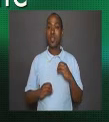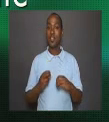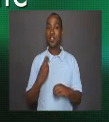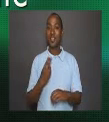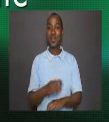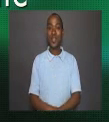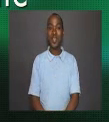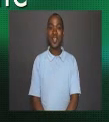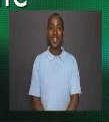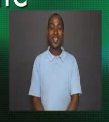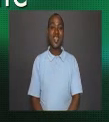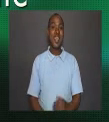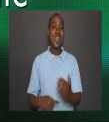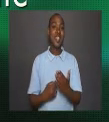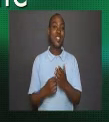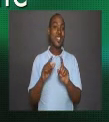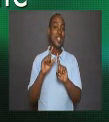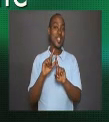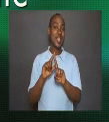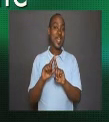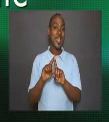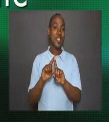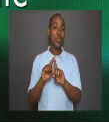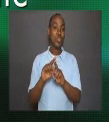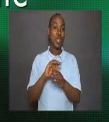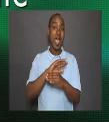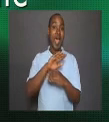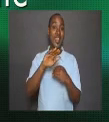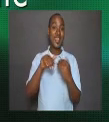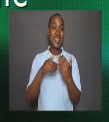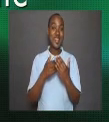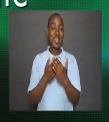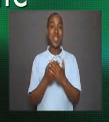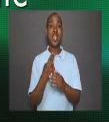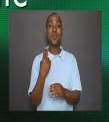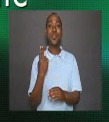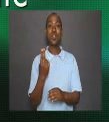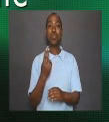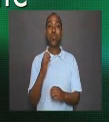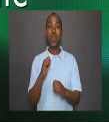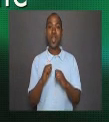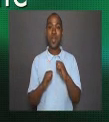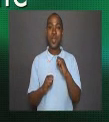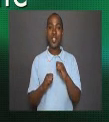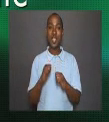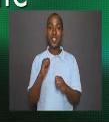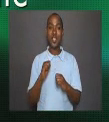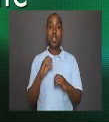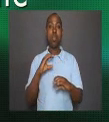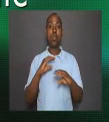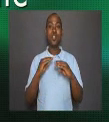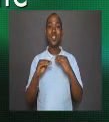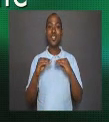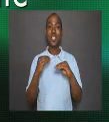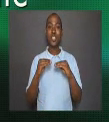However, these terms can generally be used to compare the concentration